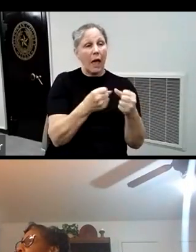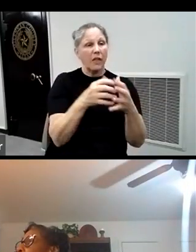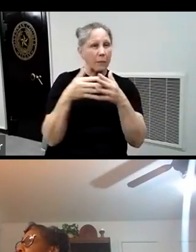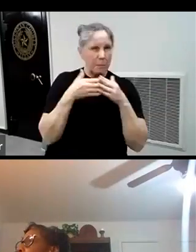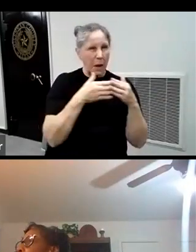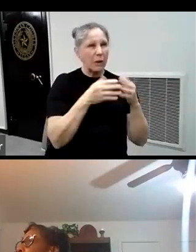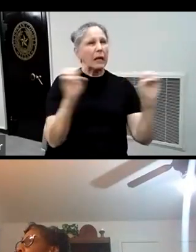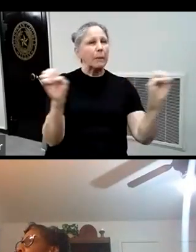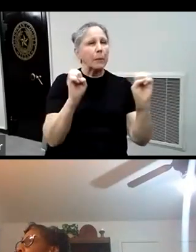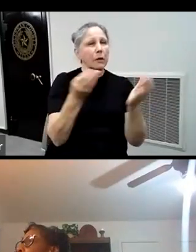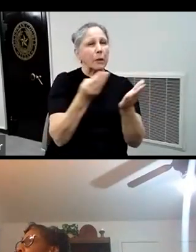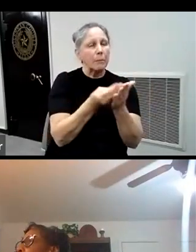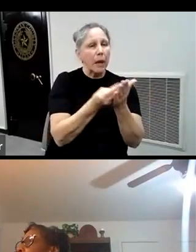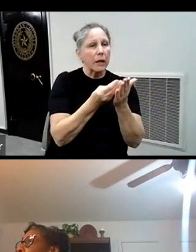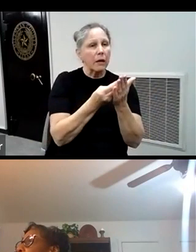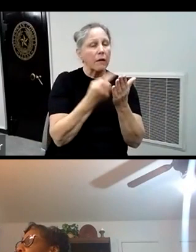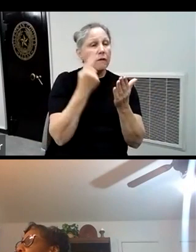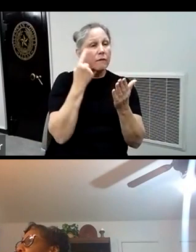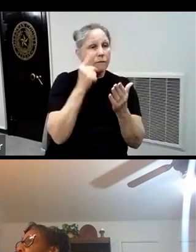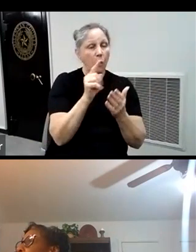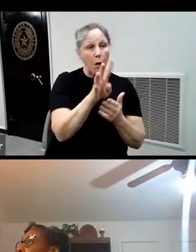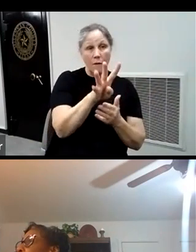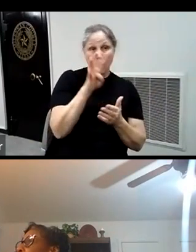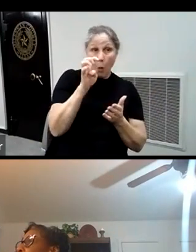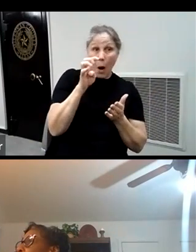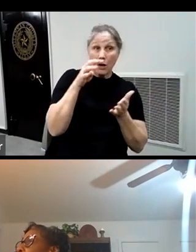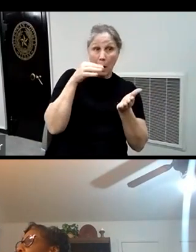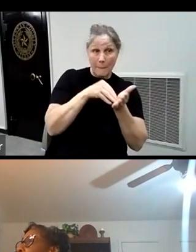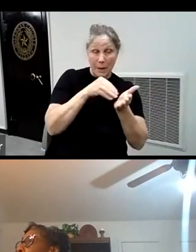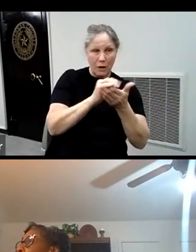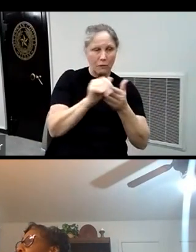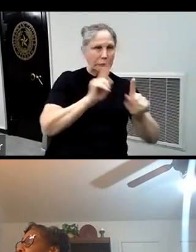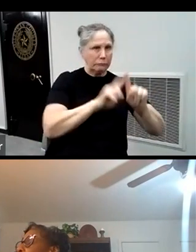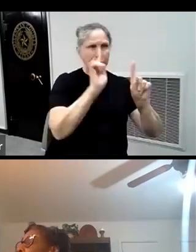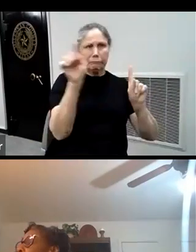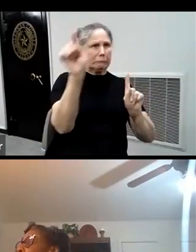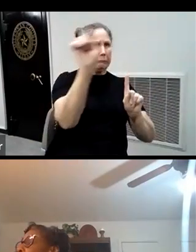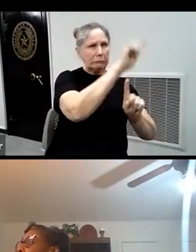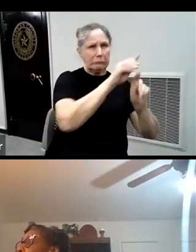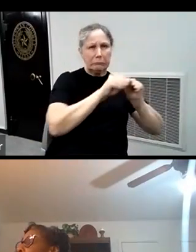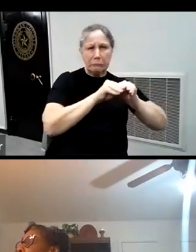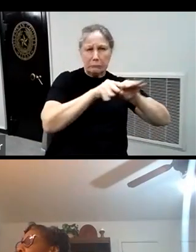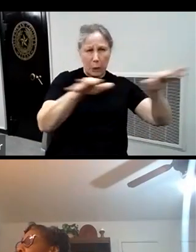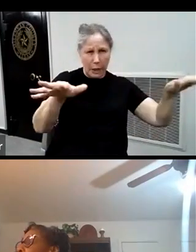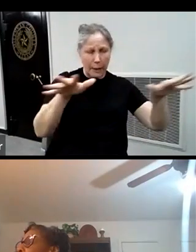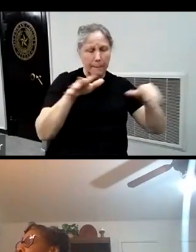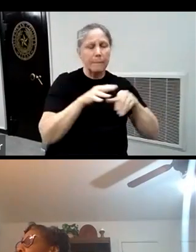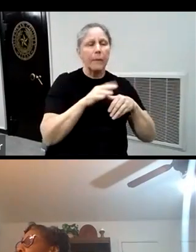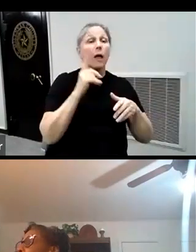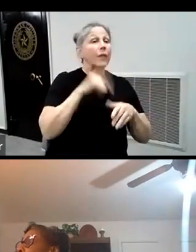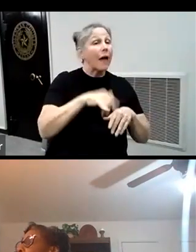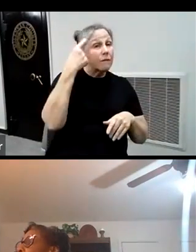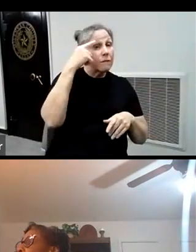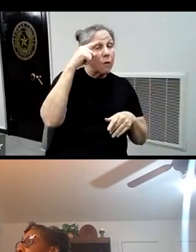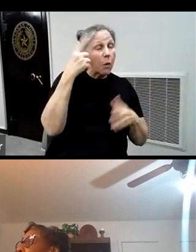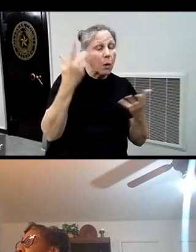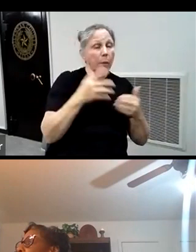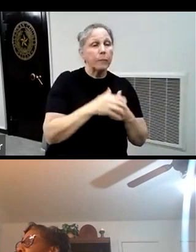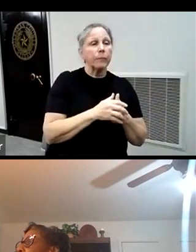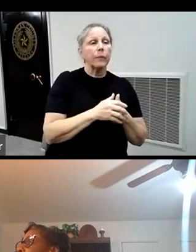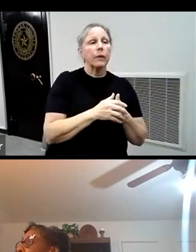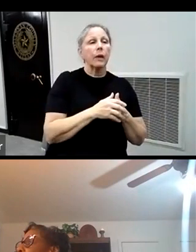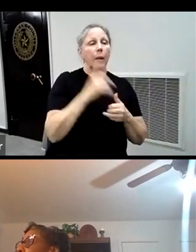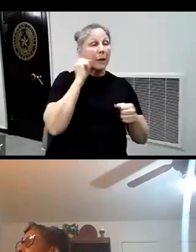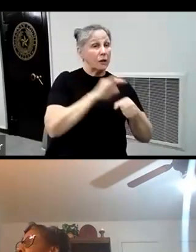emergency funds that provides $400 million for different communities. to help just due to